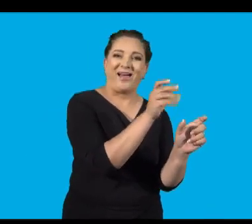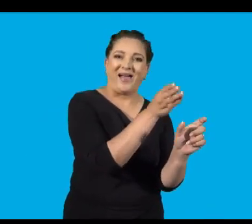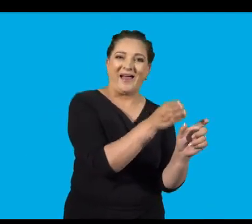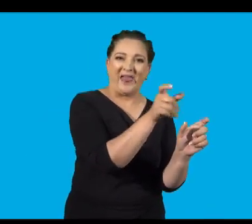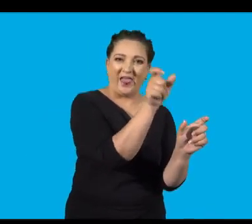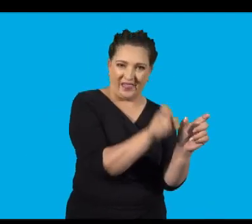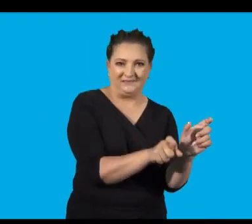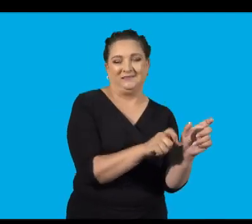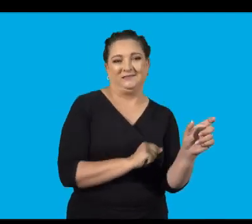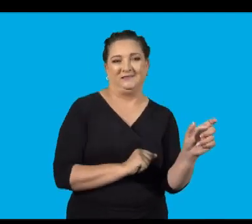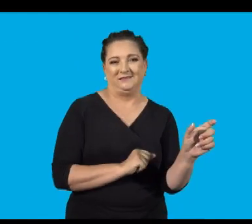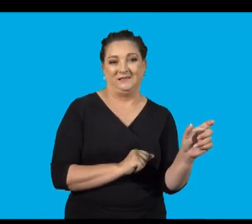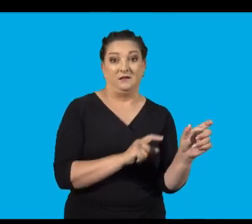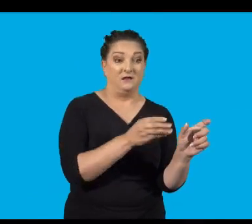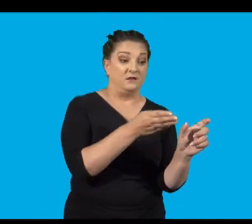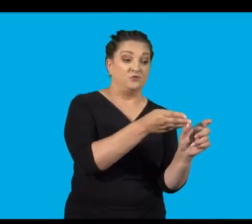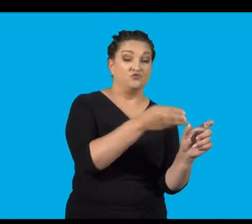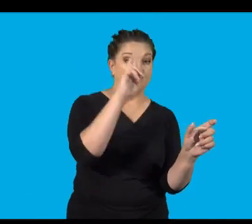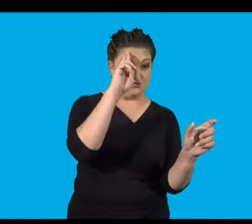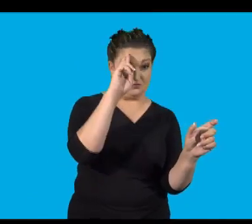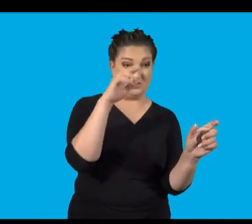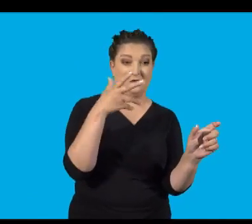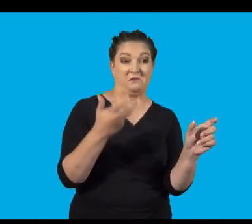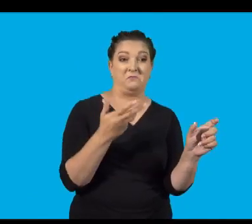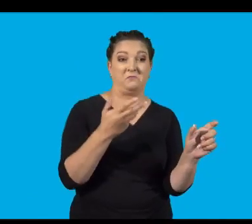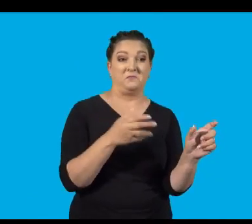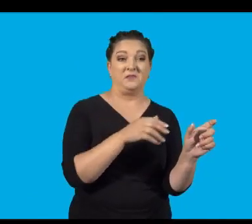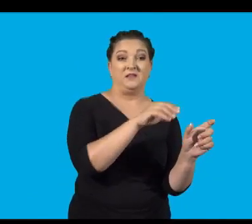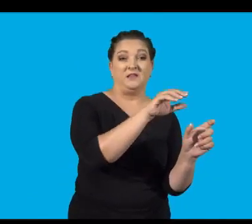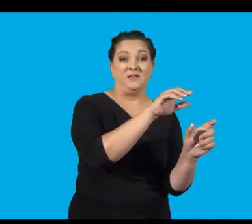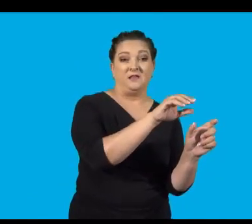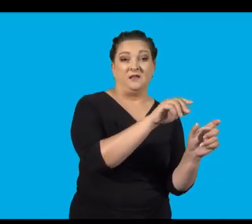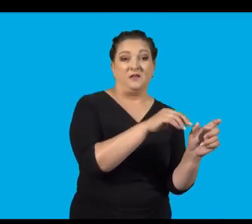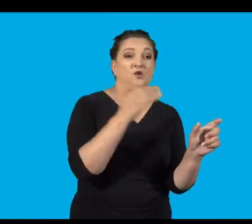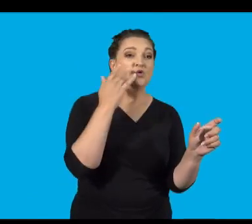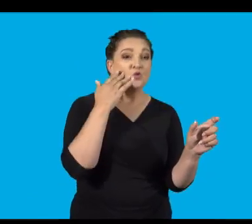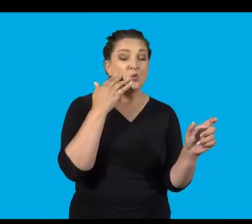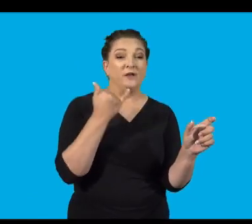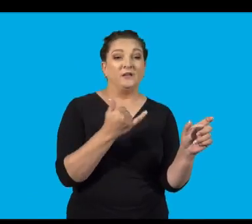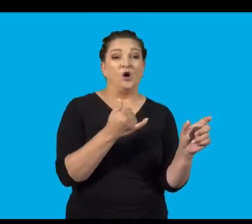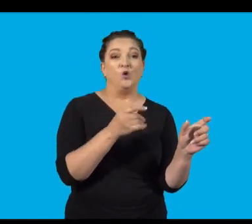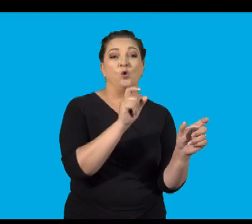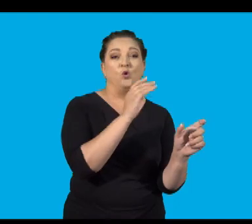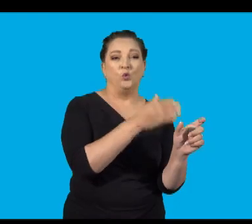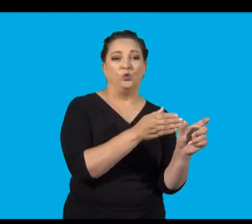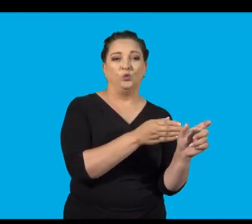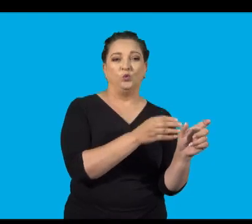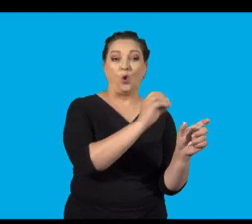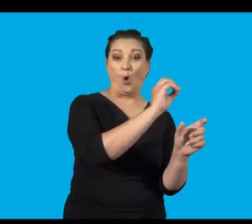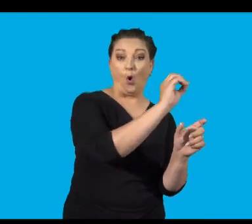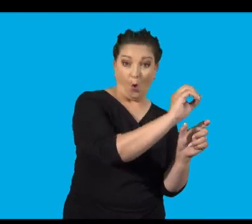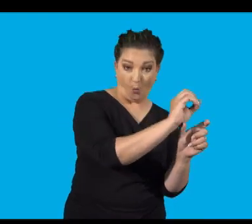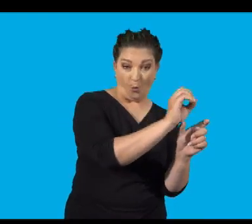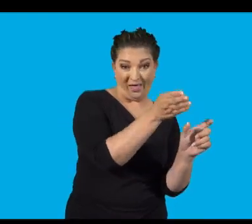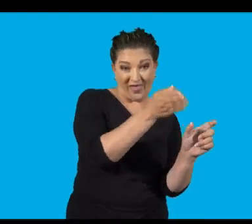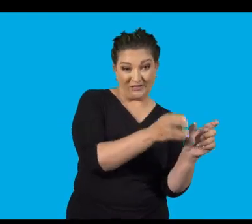middle of the word or center of the word. If a word ends on O, then add ES to make it plural. So C, we've